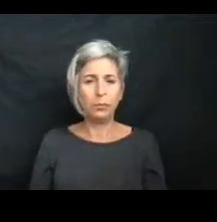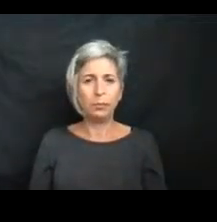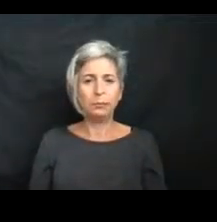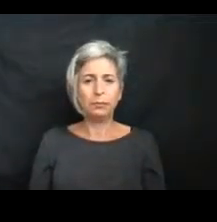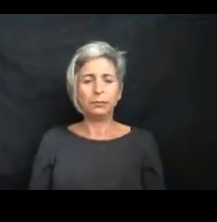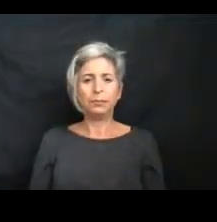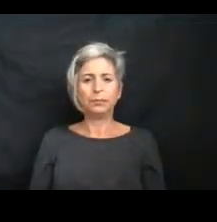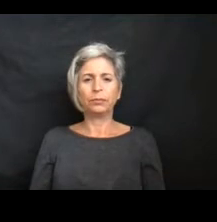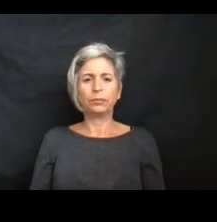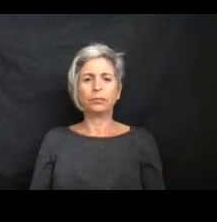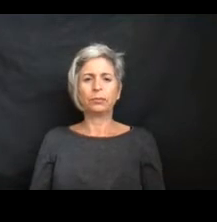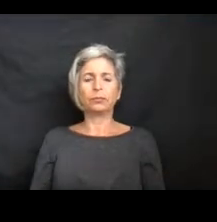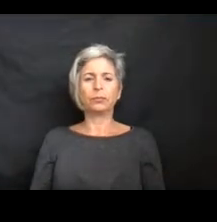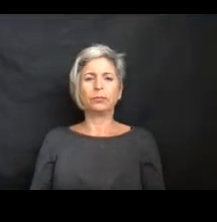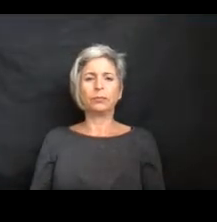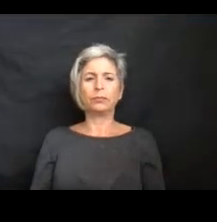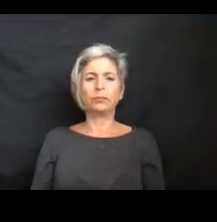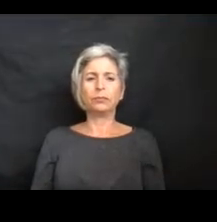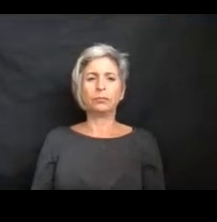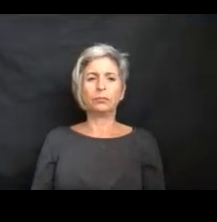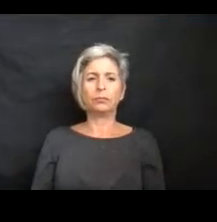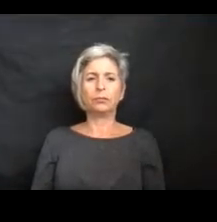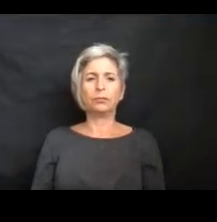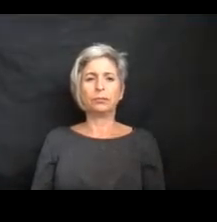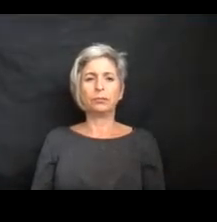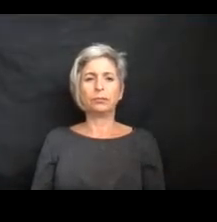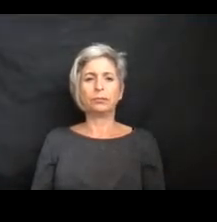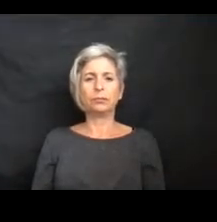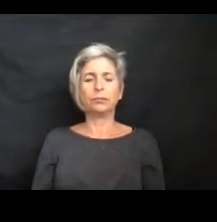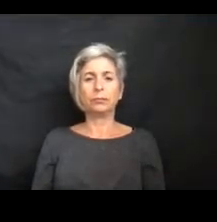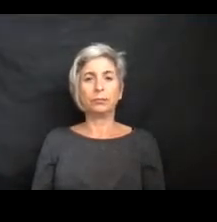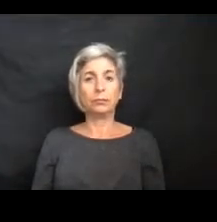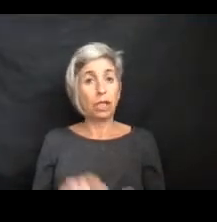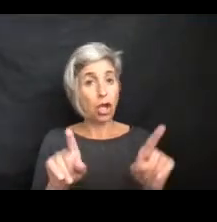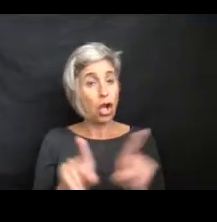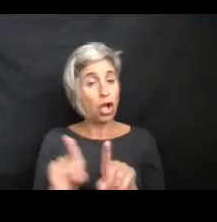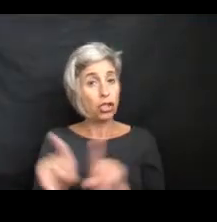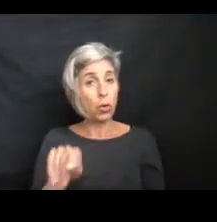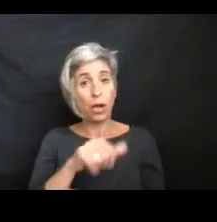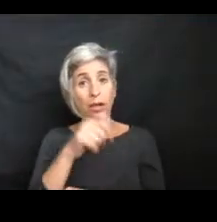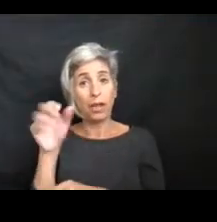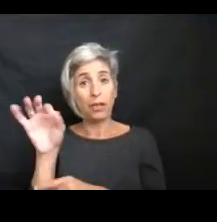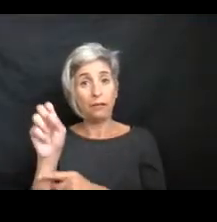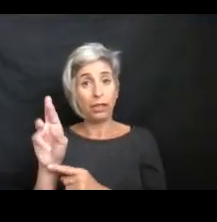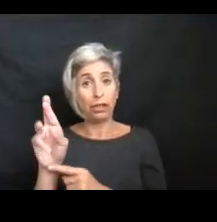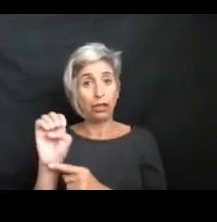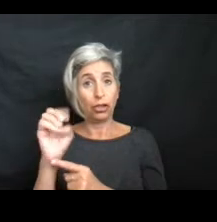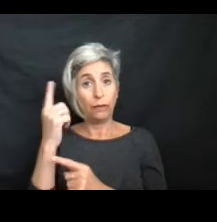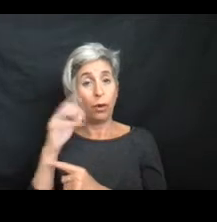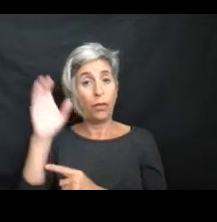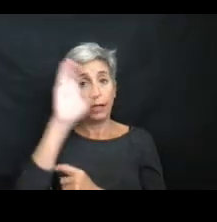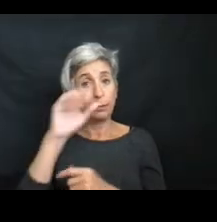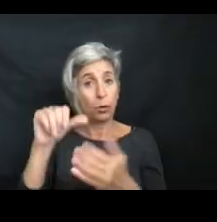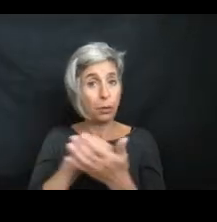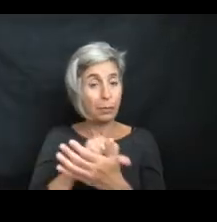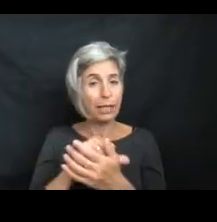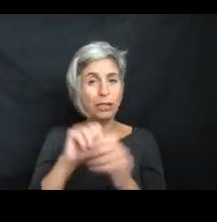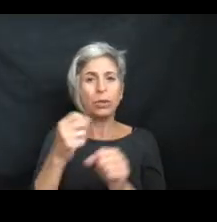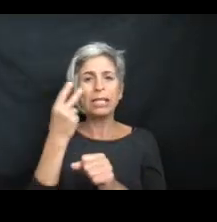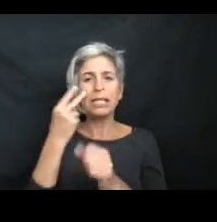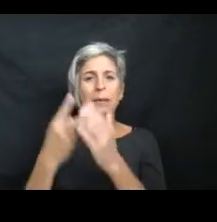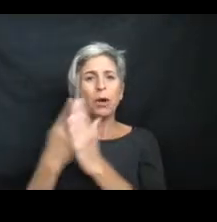file tab. So there's also another feature for the Explorer page, and that's that you can see projects